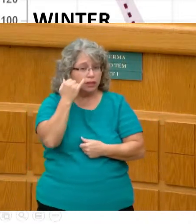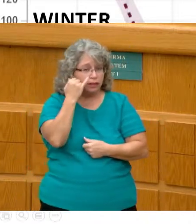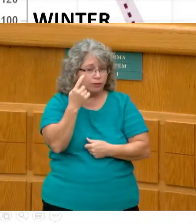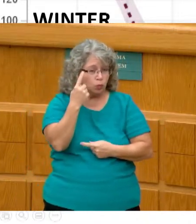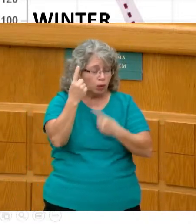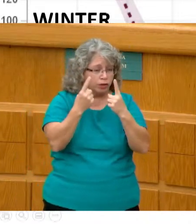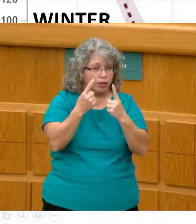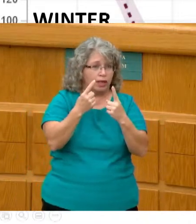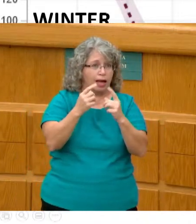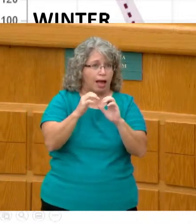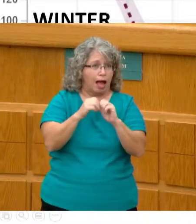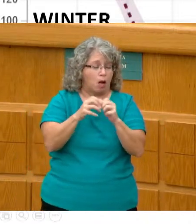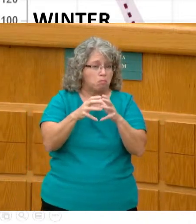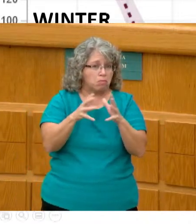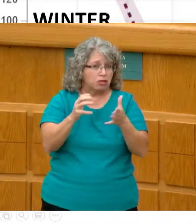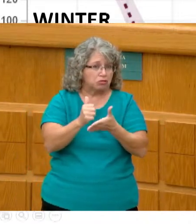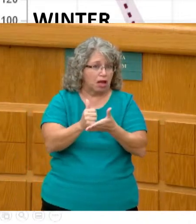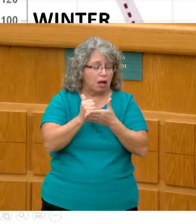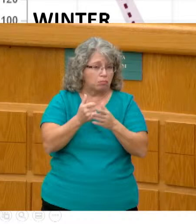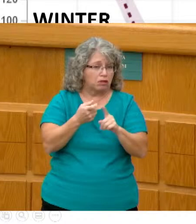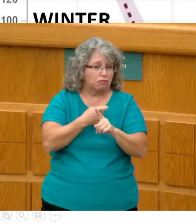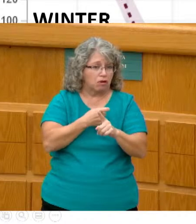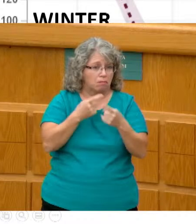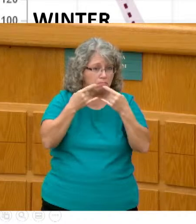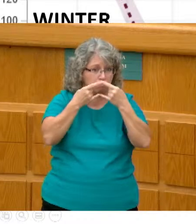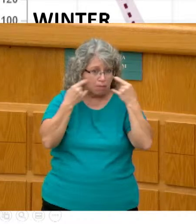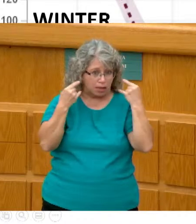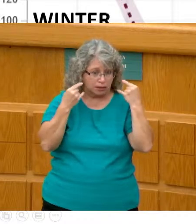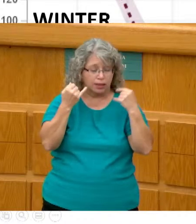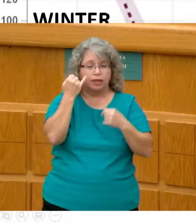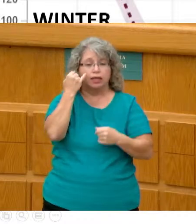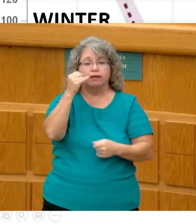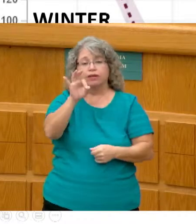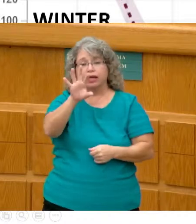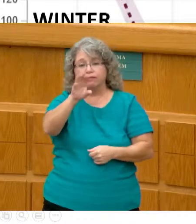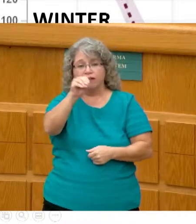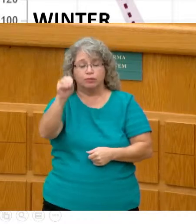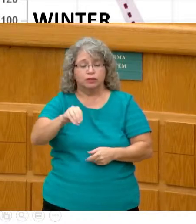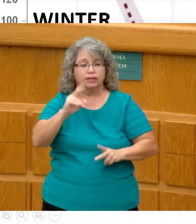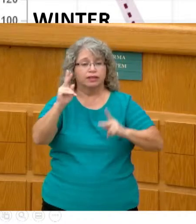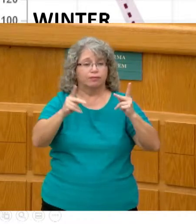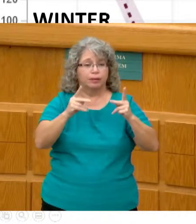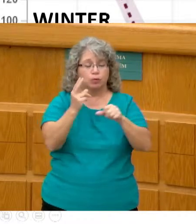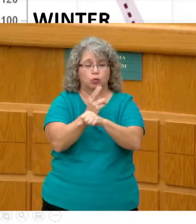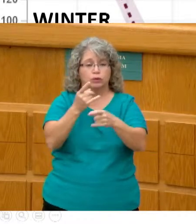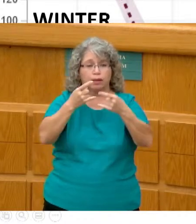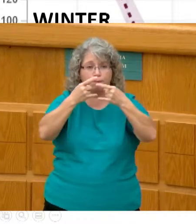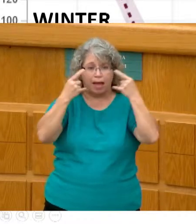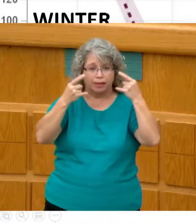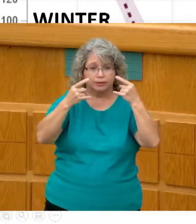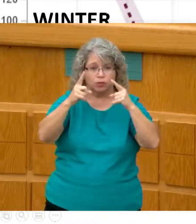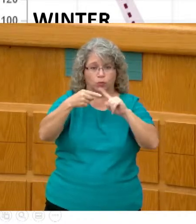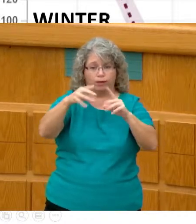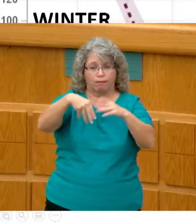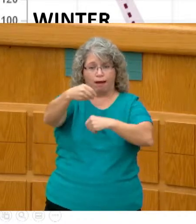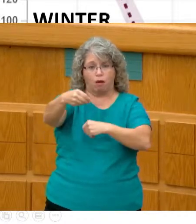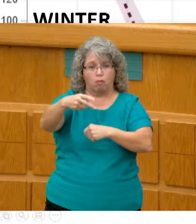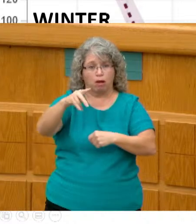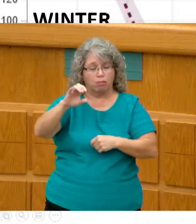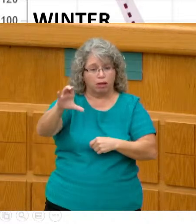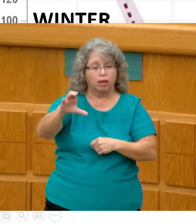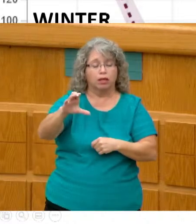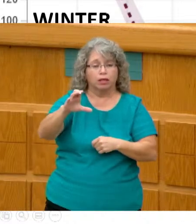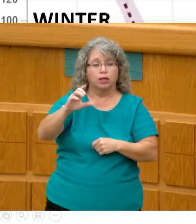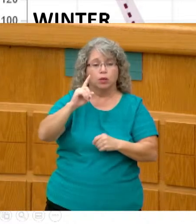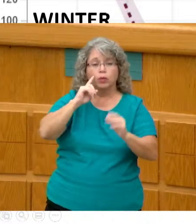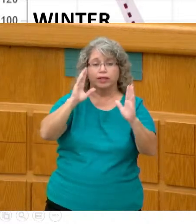if 95% of us were masking in public, we'd expect the number of COVID cases to go down to nearly 0 by the end of the